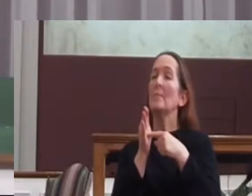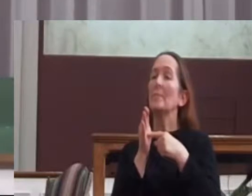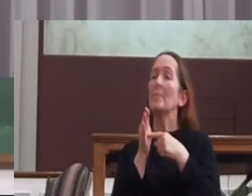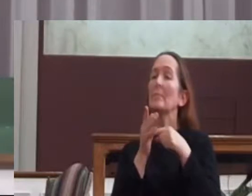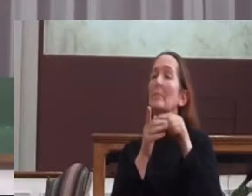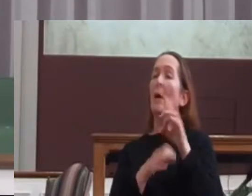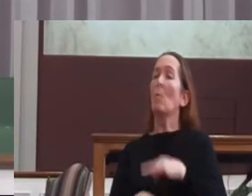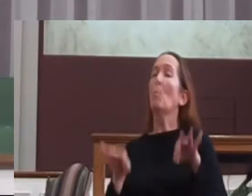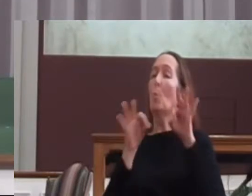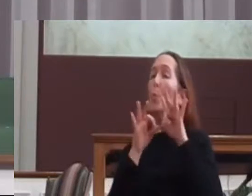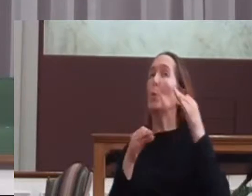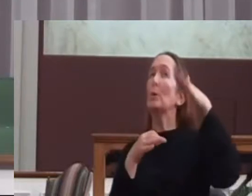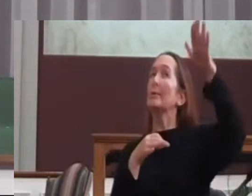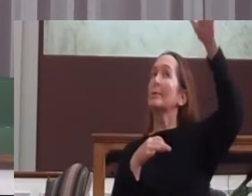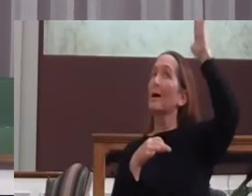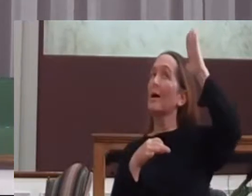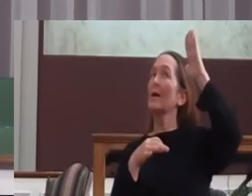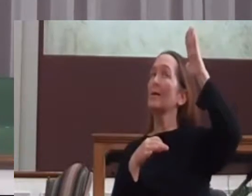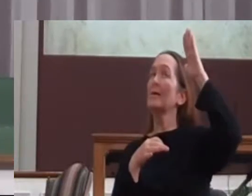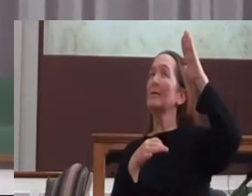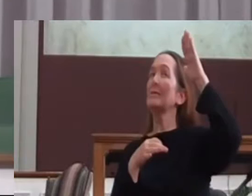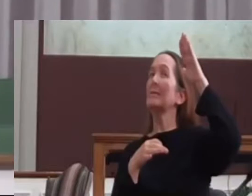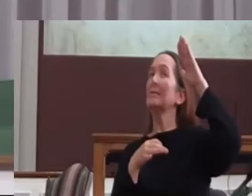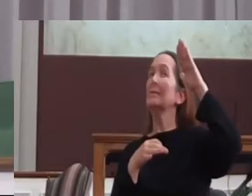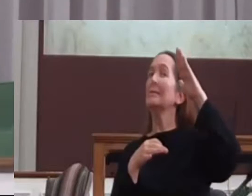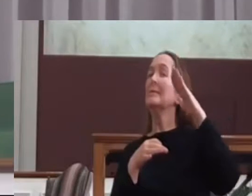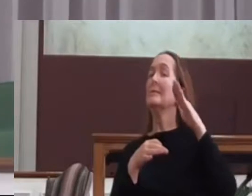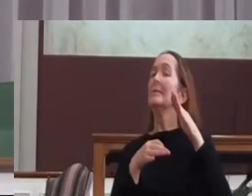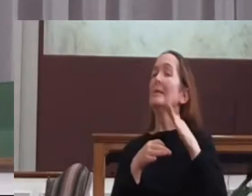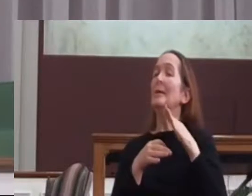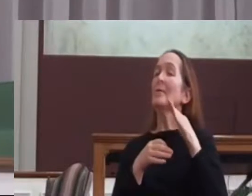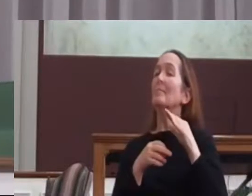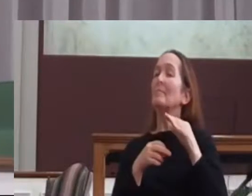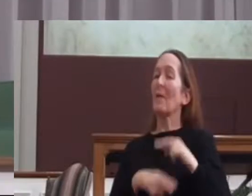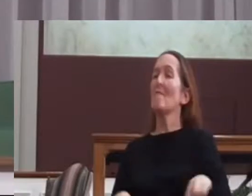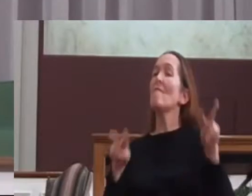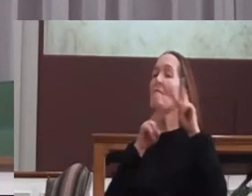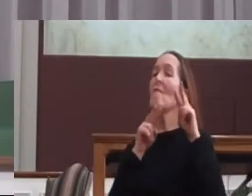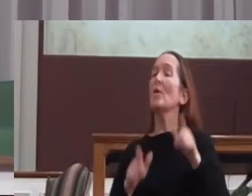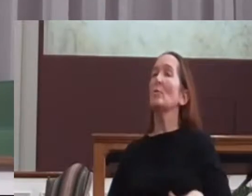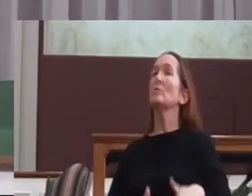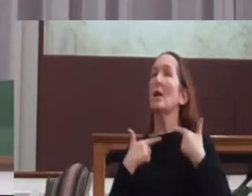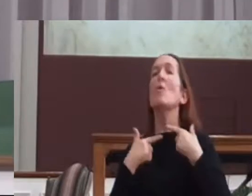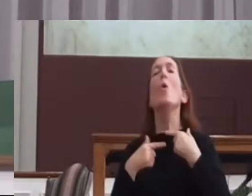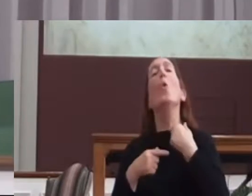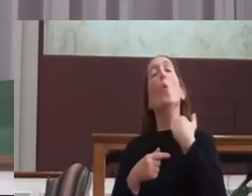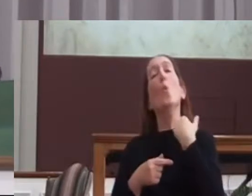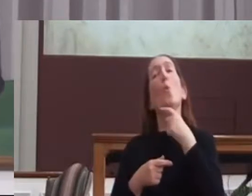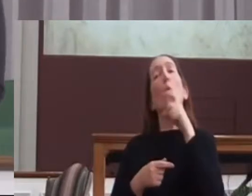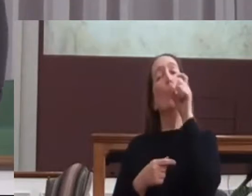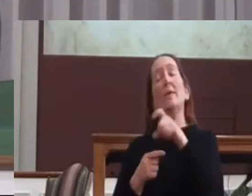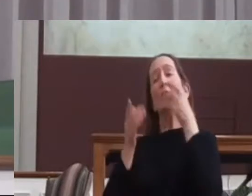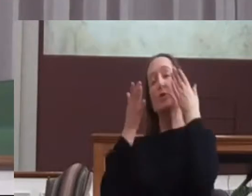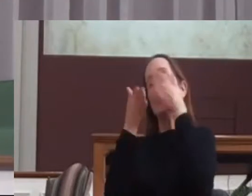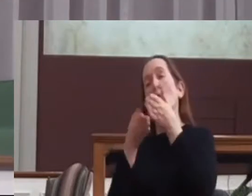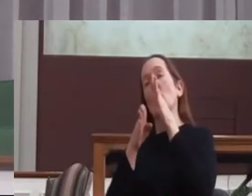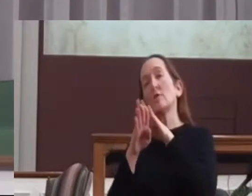itself. We have a right to life. As we consider society, we need to focus on